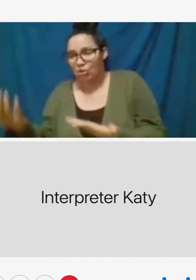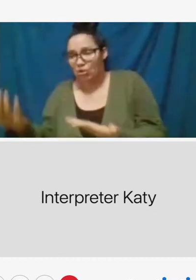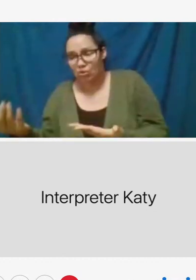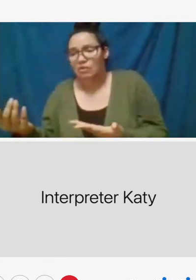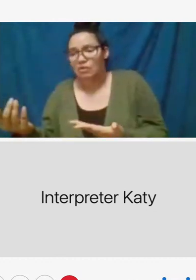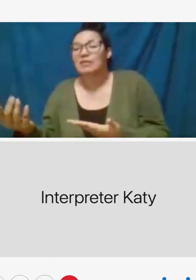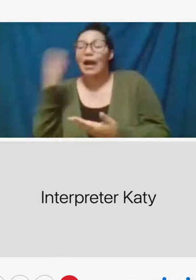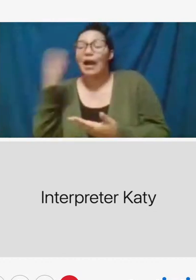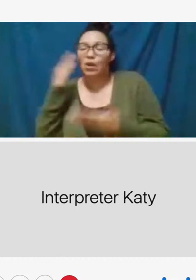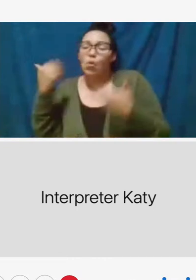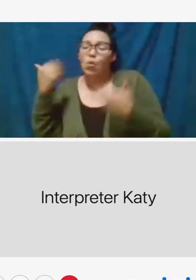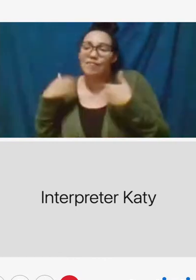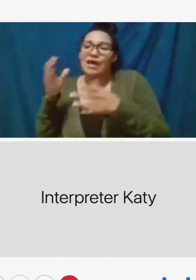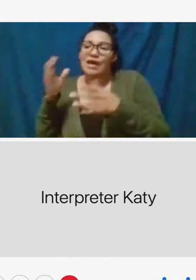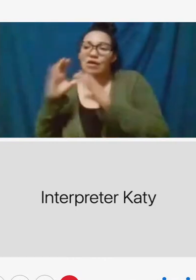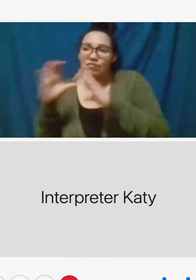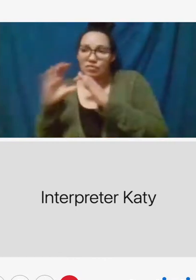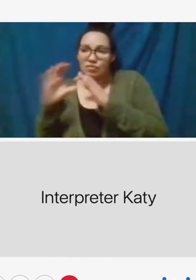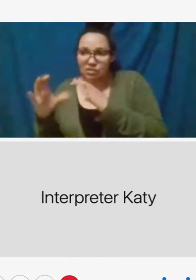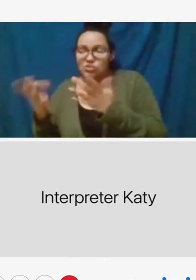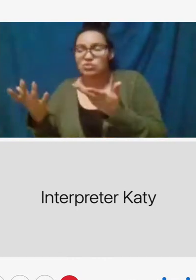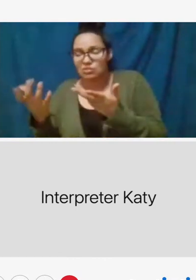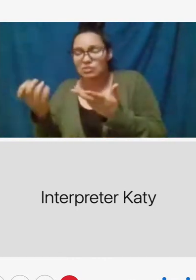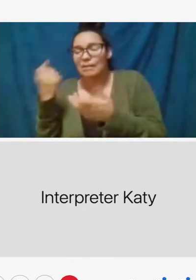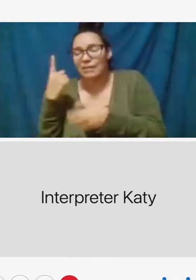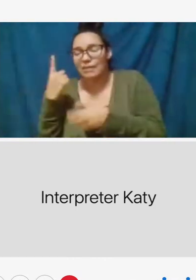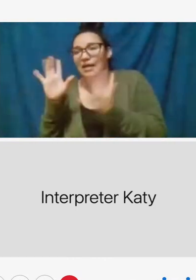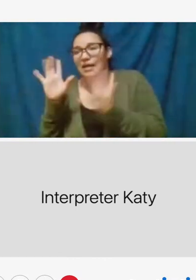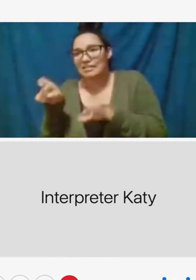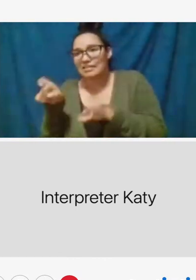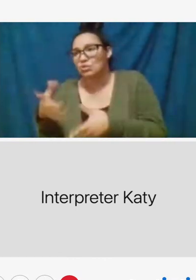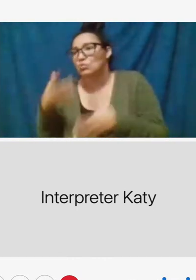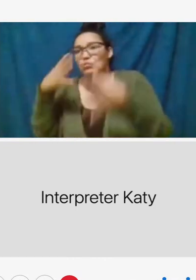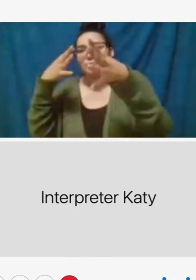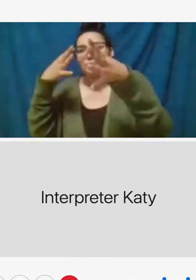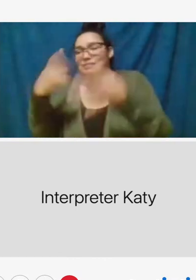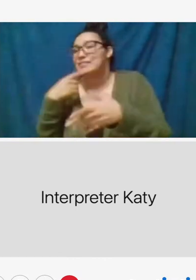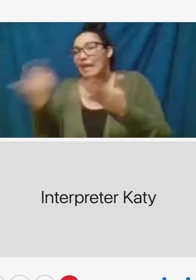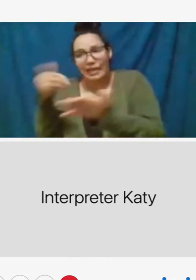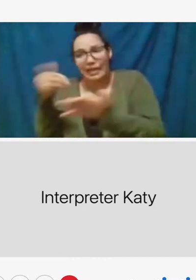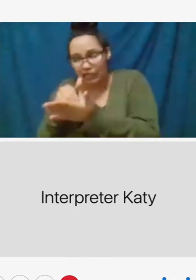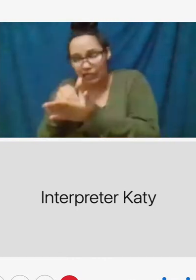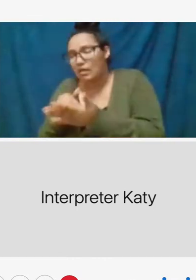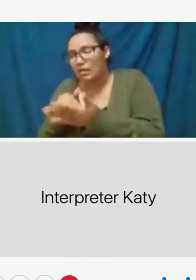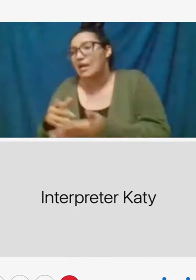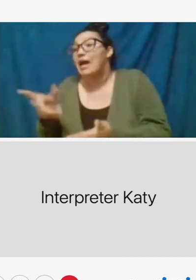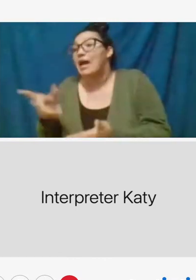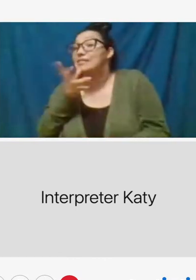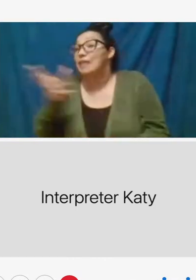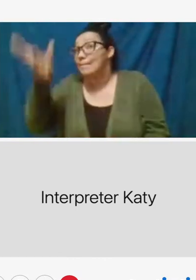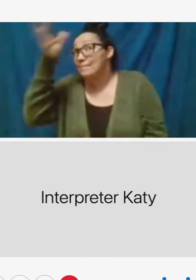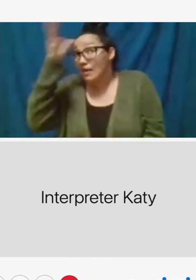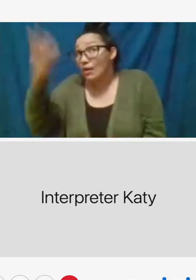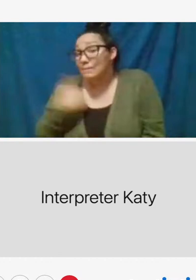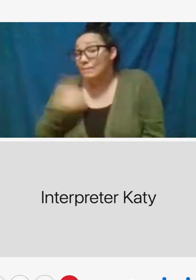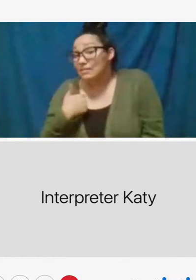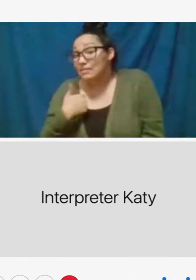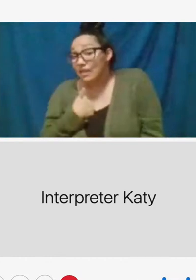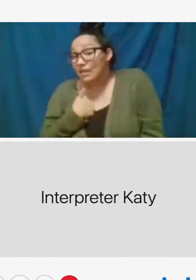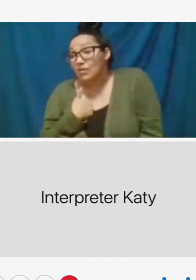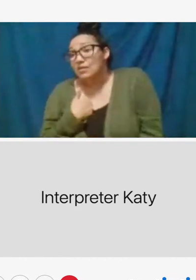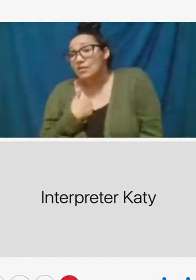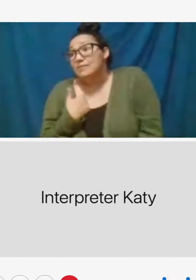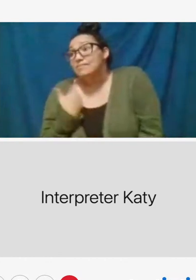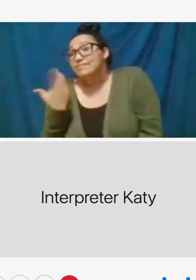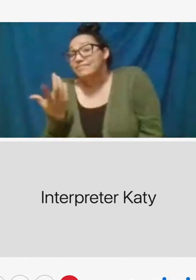being looked at but I just have to reiterate as a as a parent um we have to you know it's difficult for me to say that we're going